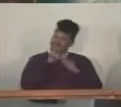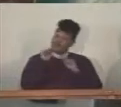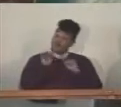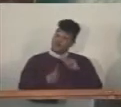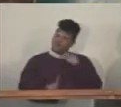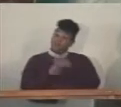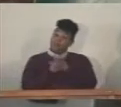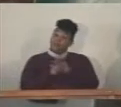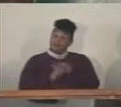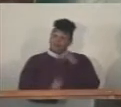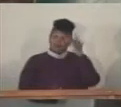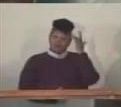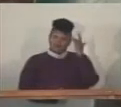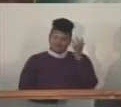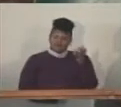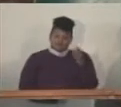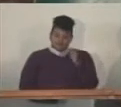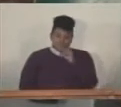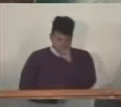Pardon me?